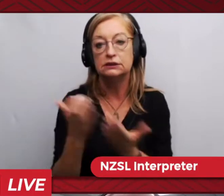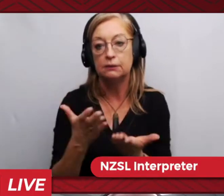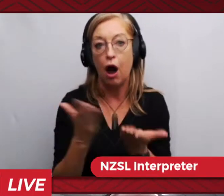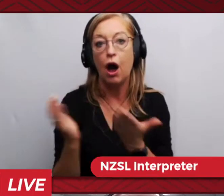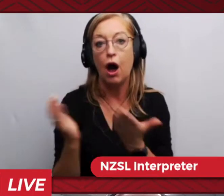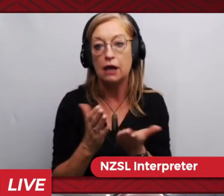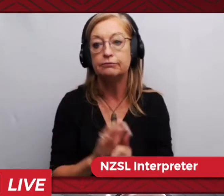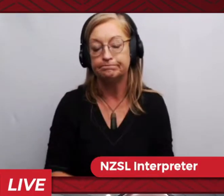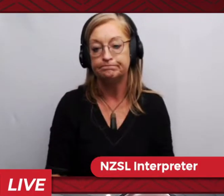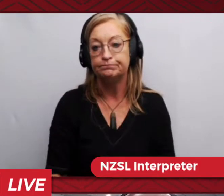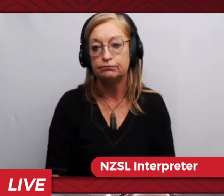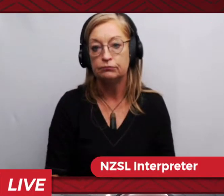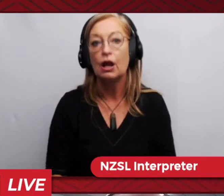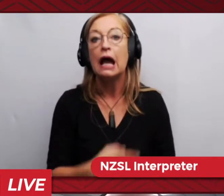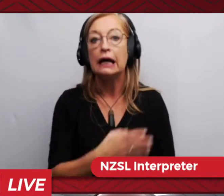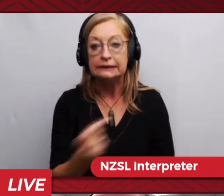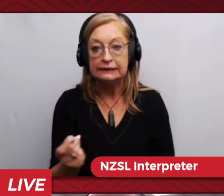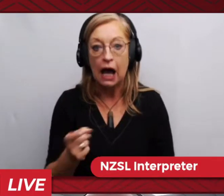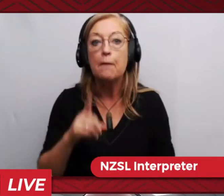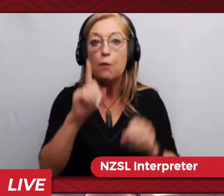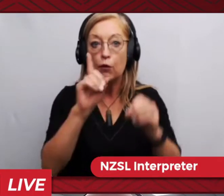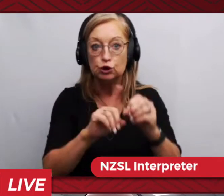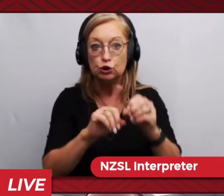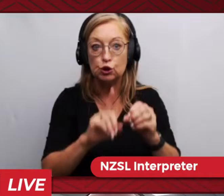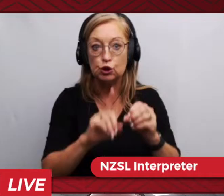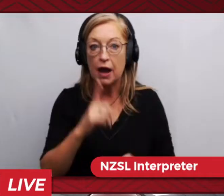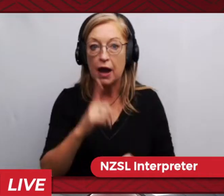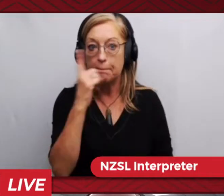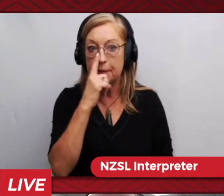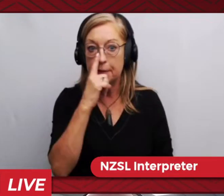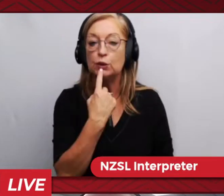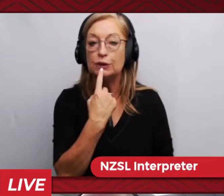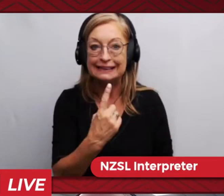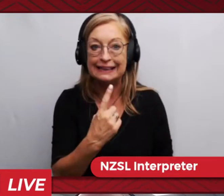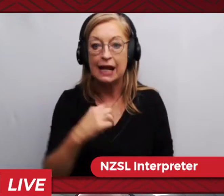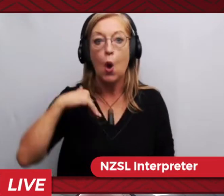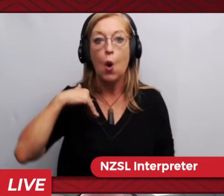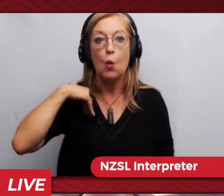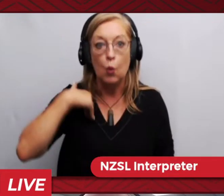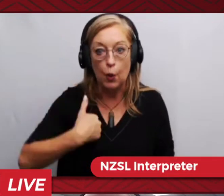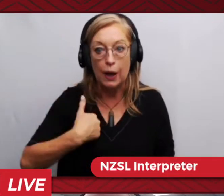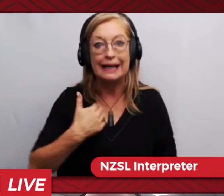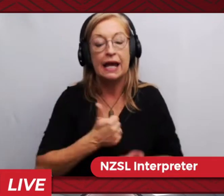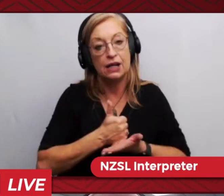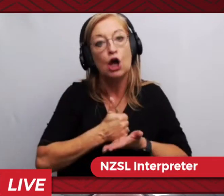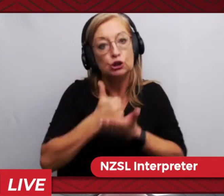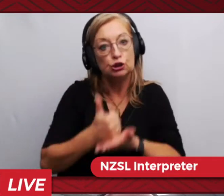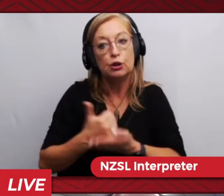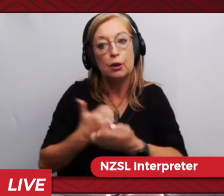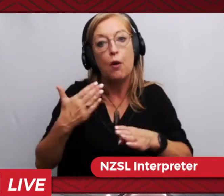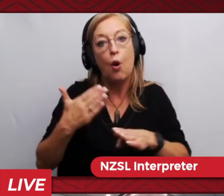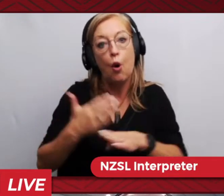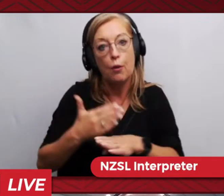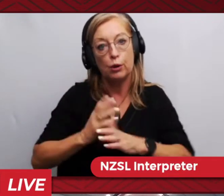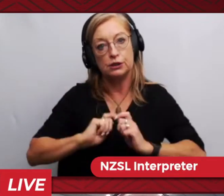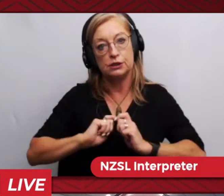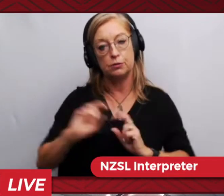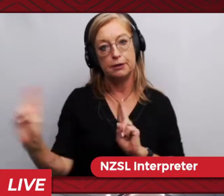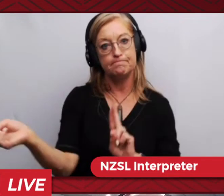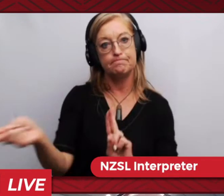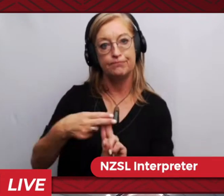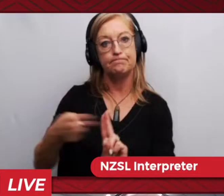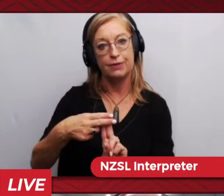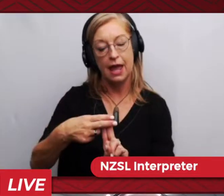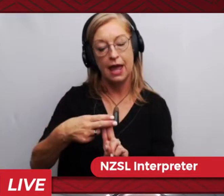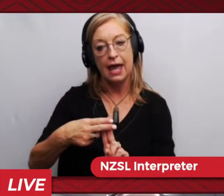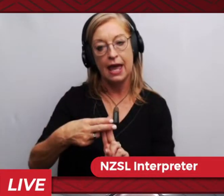of the survey respondents said, we need support workers to be designated as critical or essential workers so that